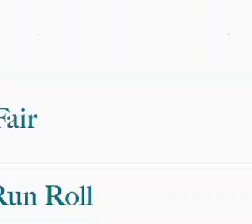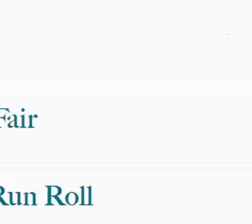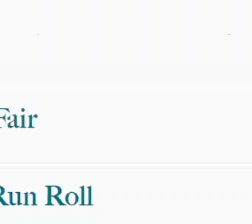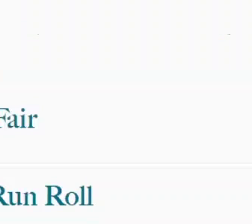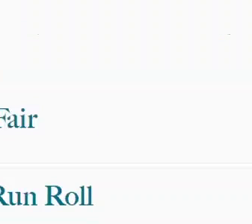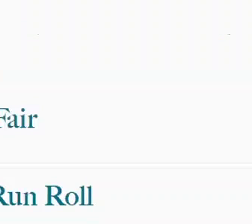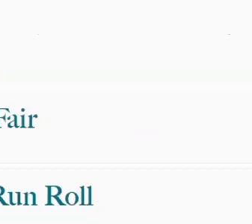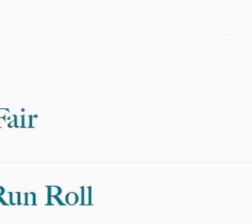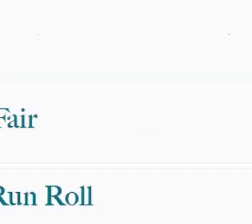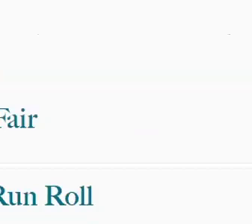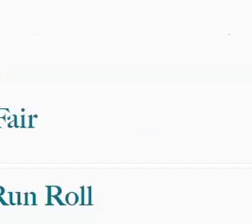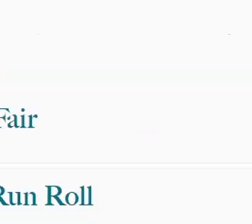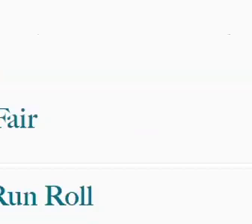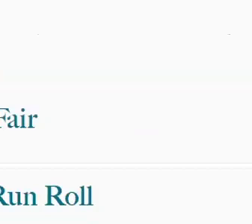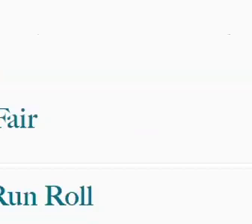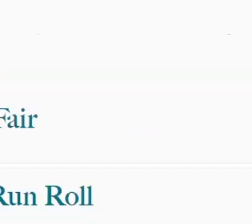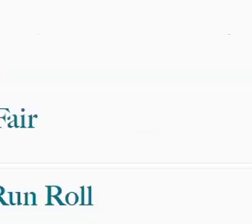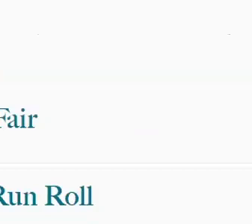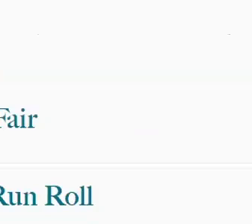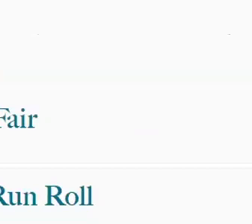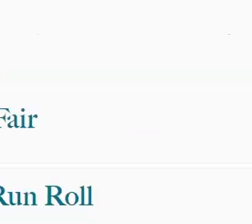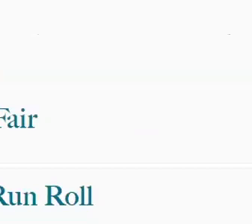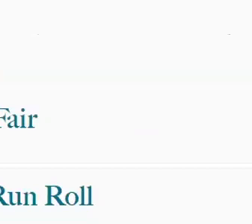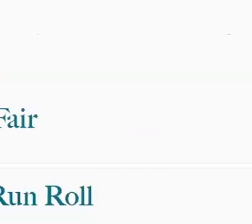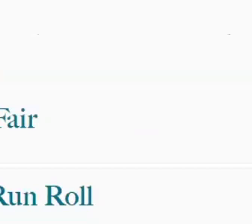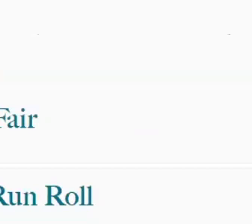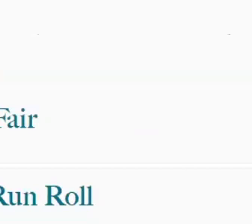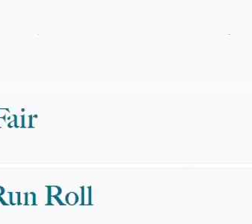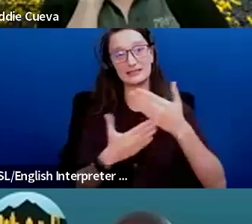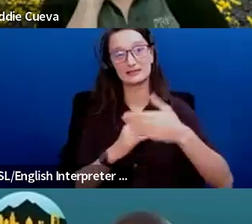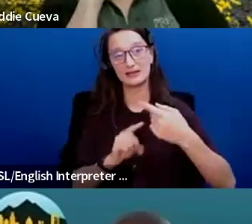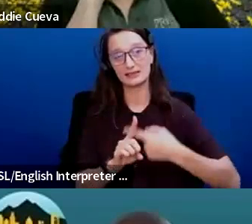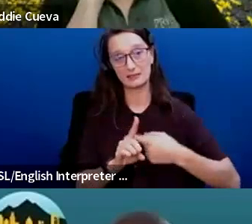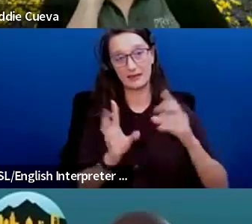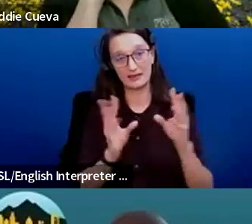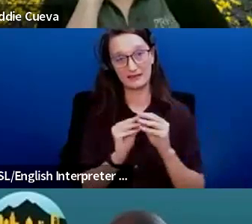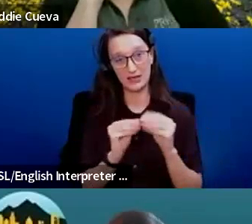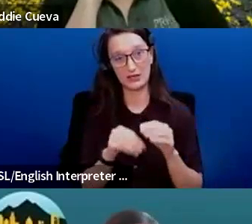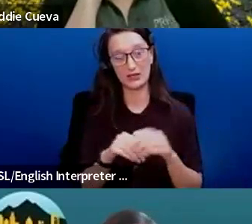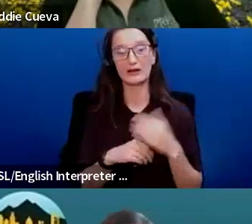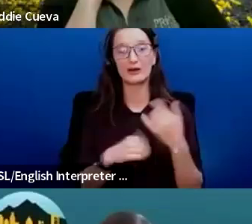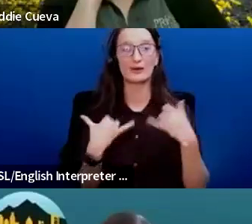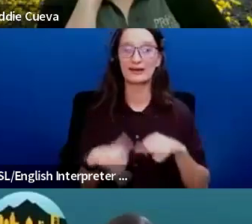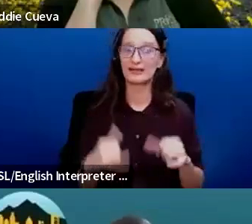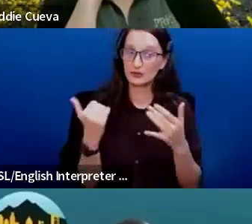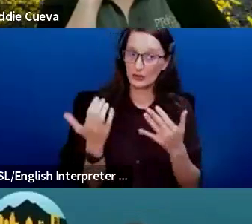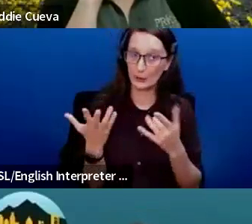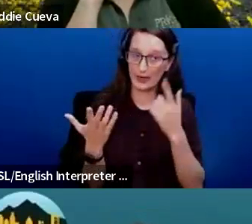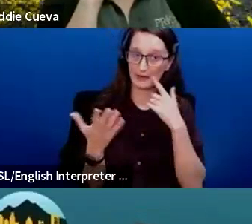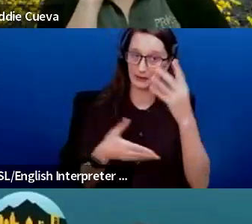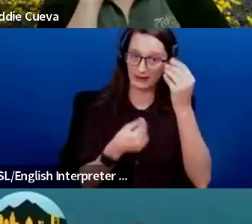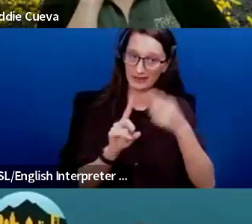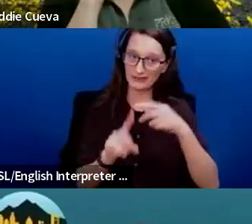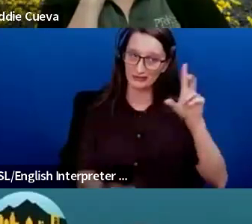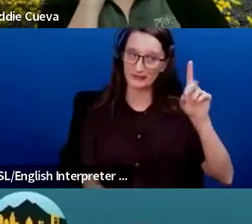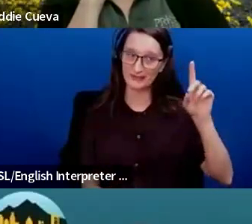recognize we have independent living services next month. We're still awaiting the information from DDS, so